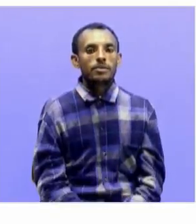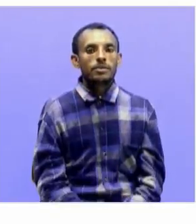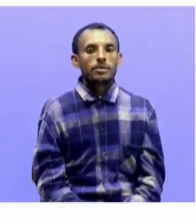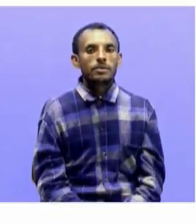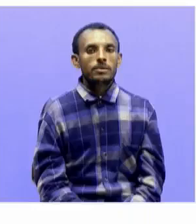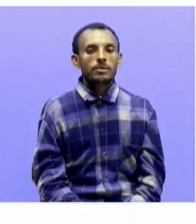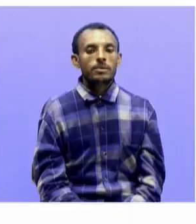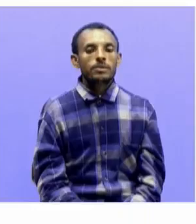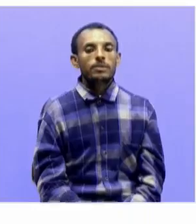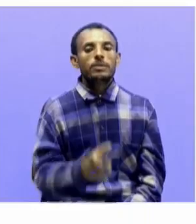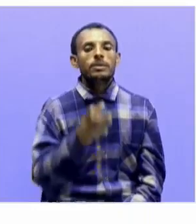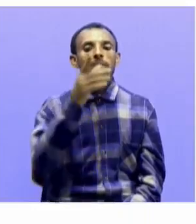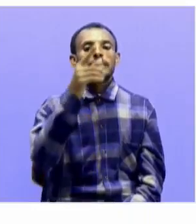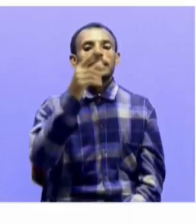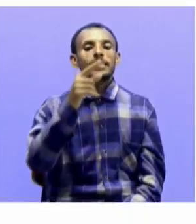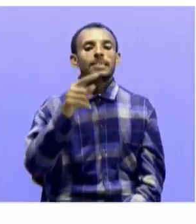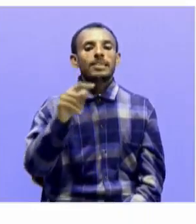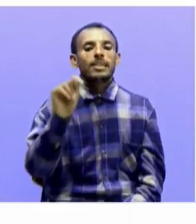the